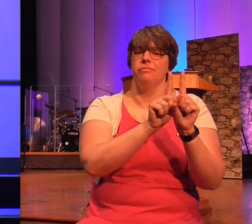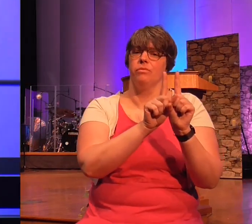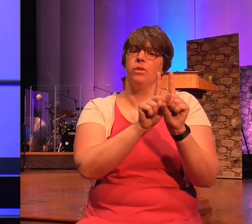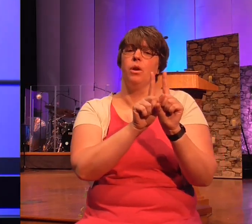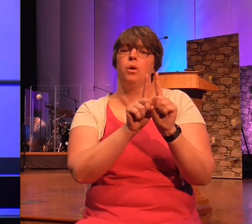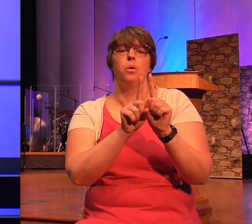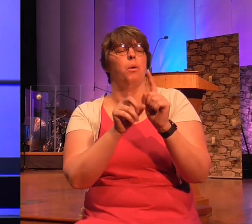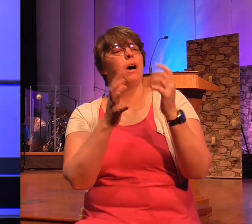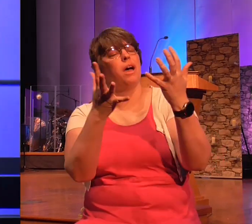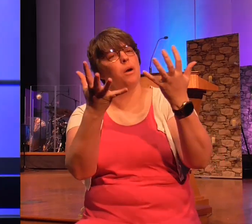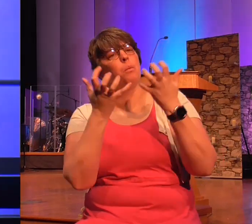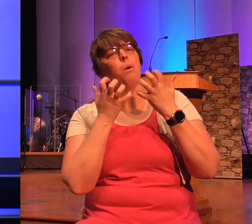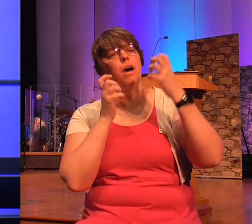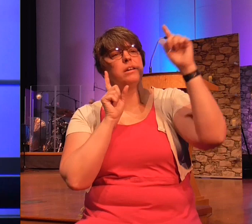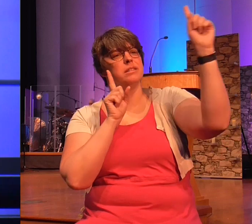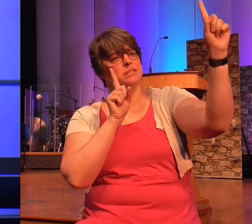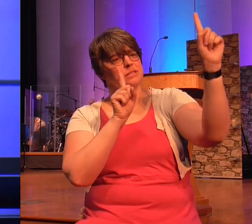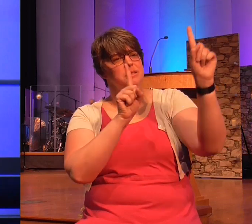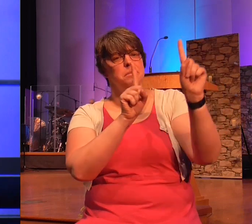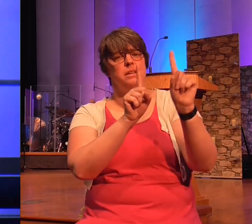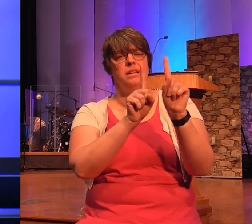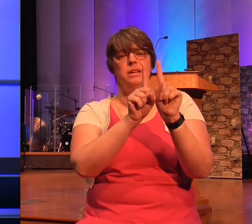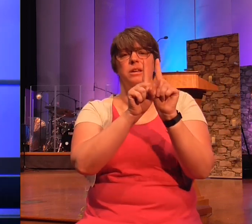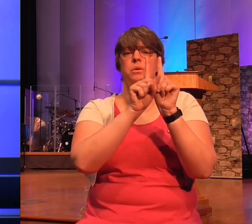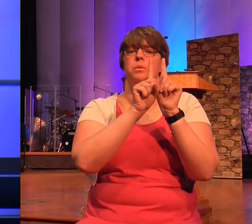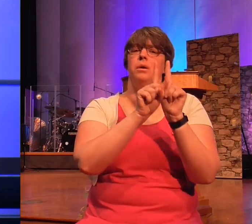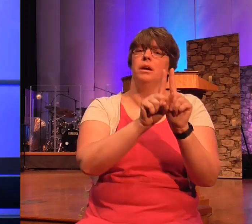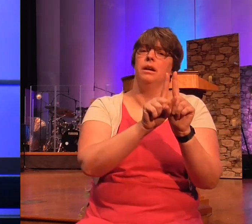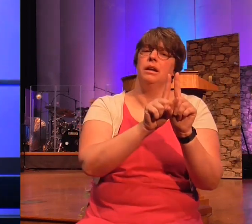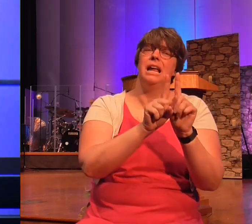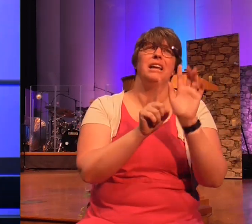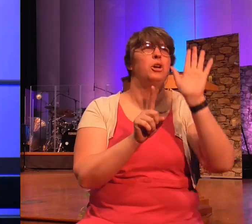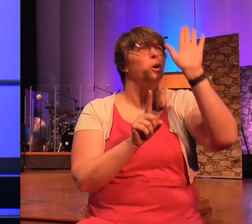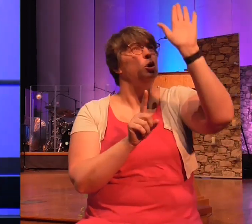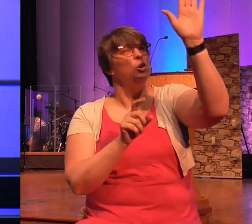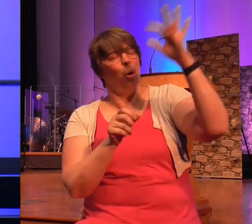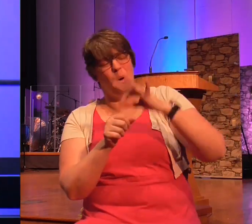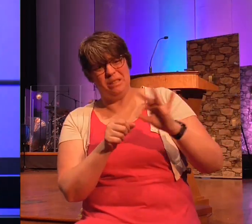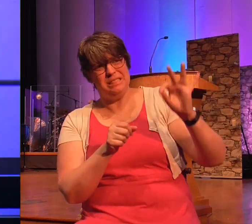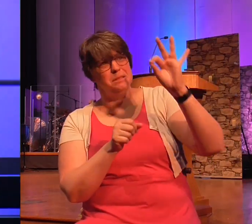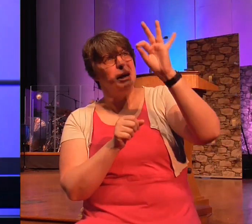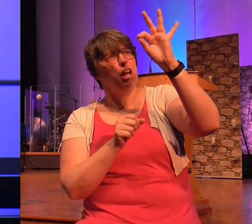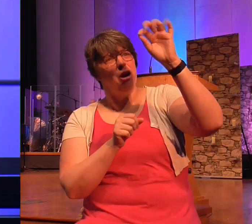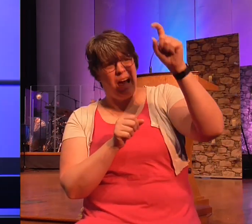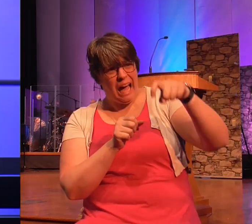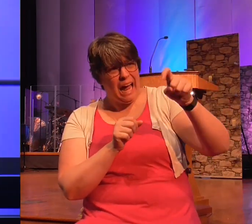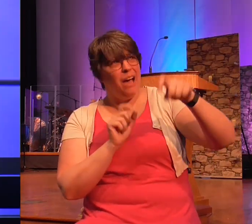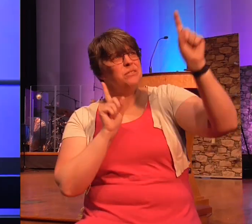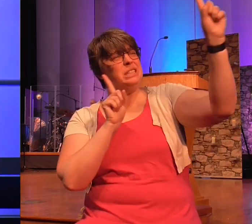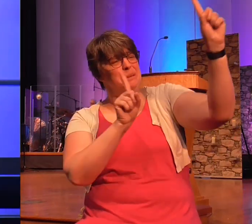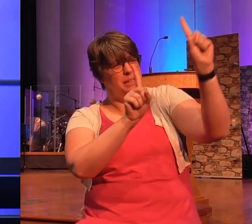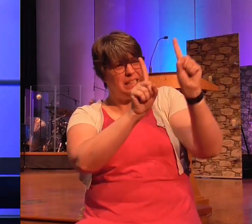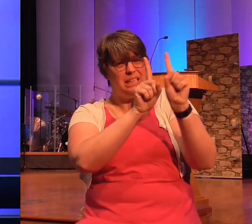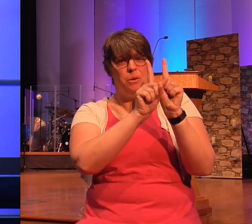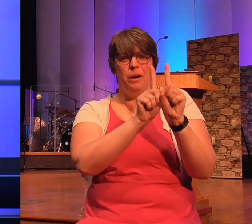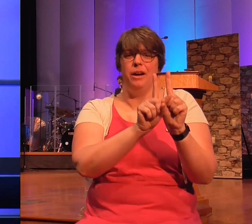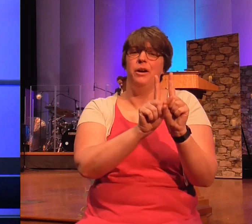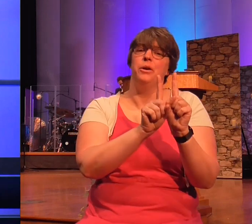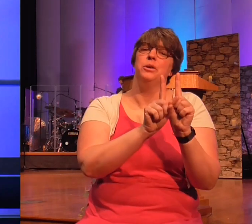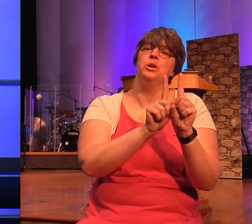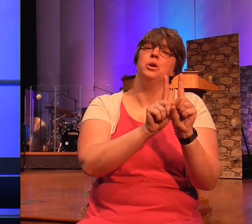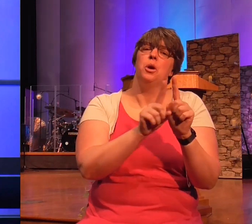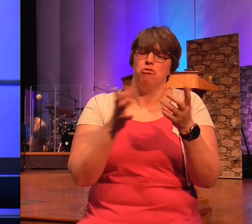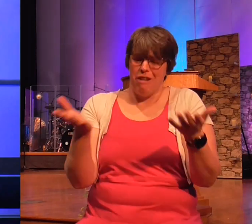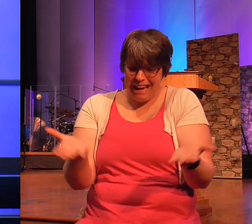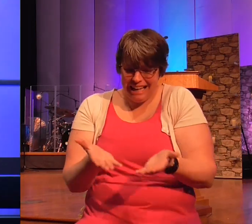I wanna be where you are in your presence. I gotta be where you are.